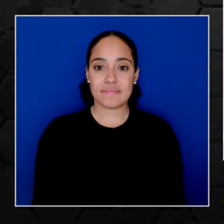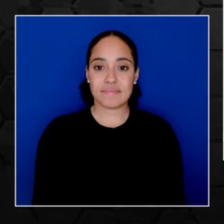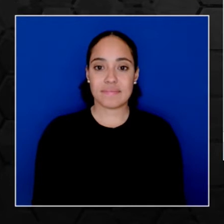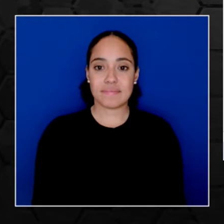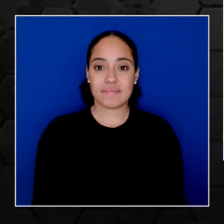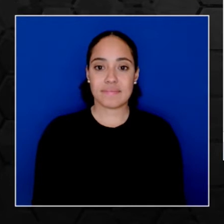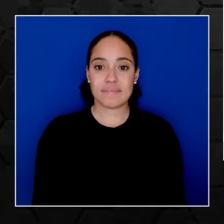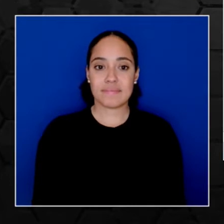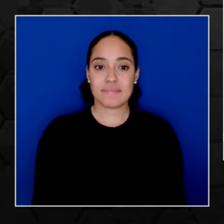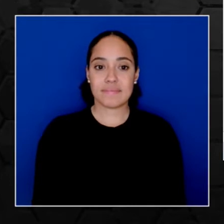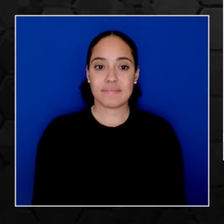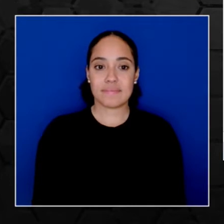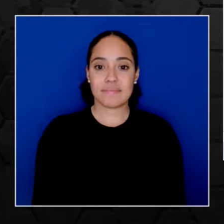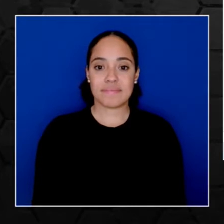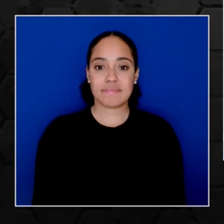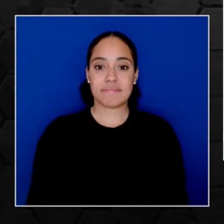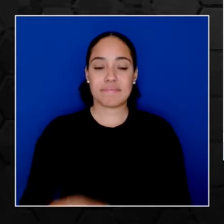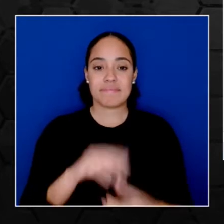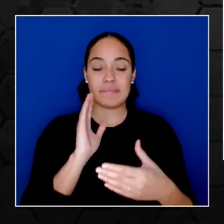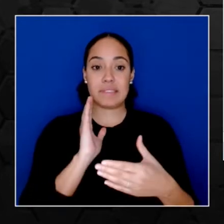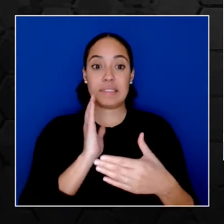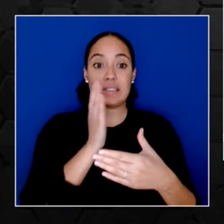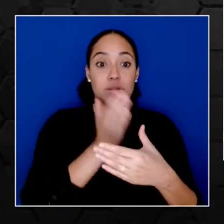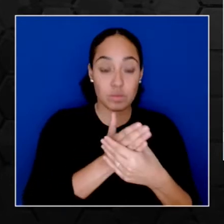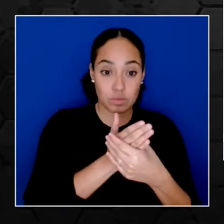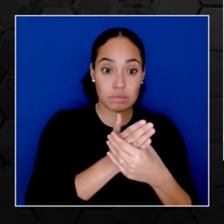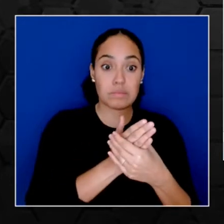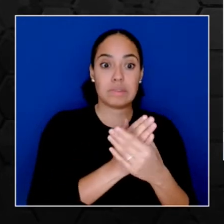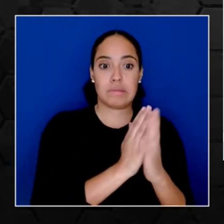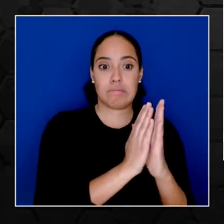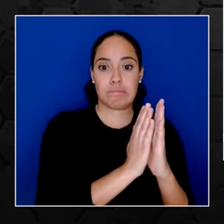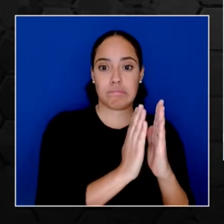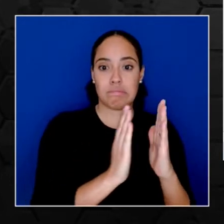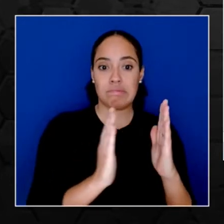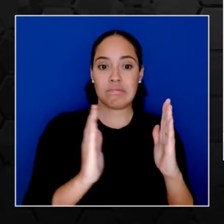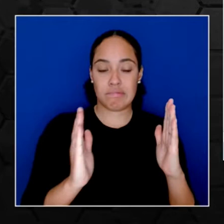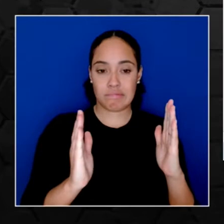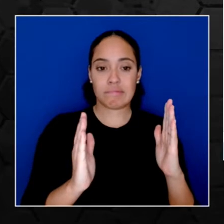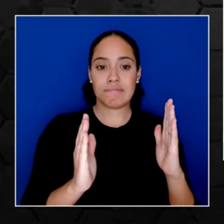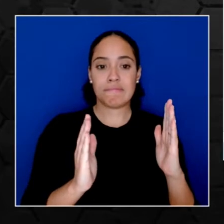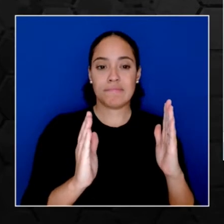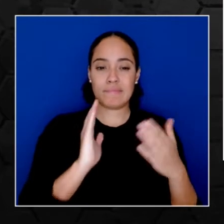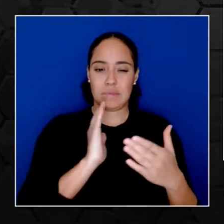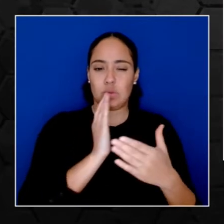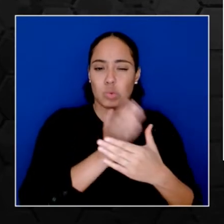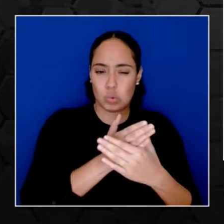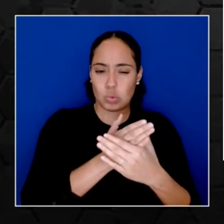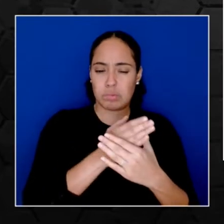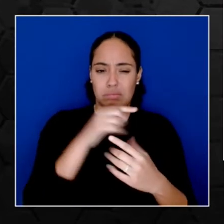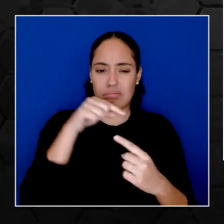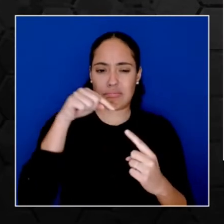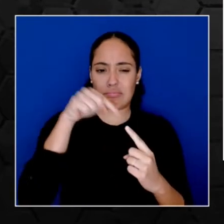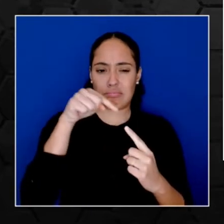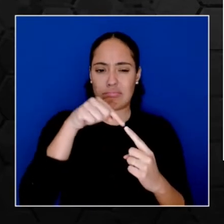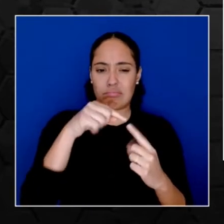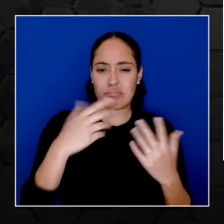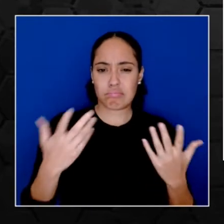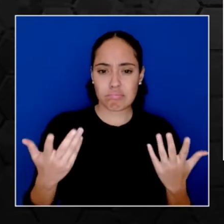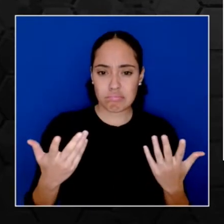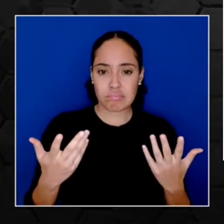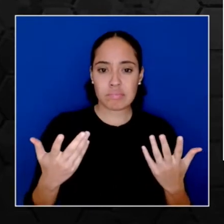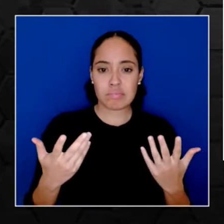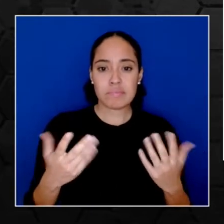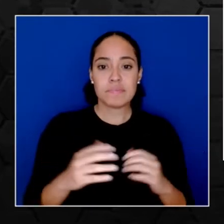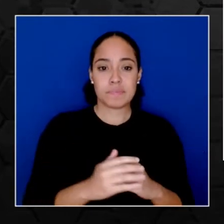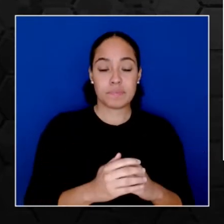Yes, so what is an interrupting scenario? Interrupting scenario, like the name suggests, it is a scenario that interrupts the main scenario, and